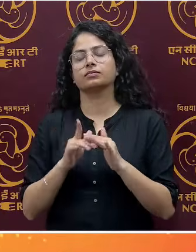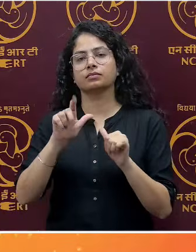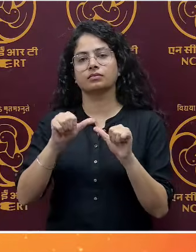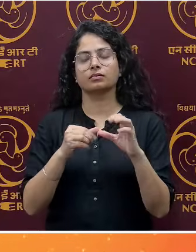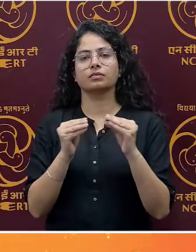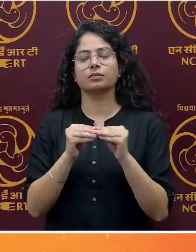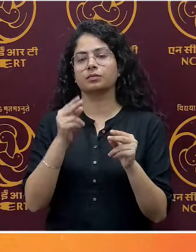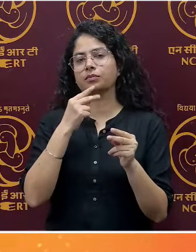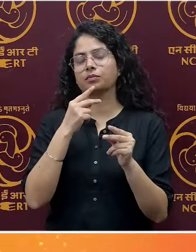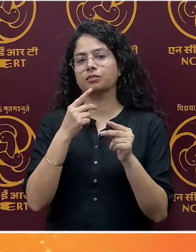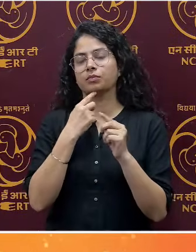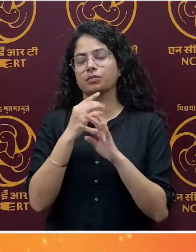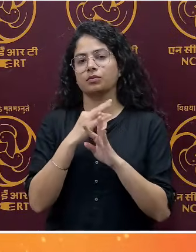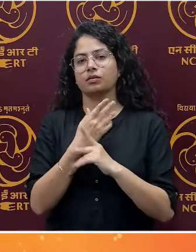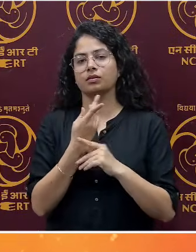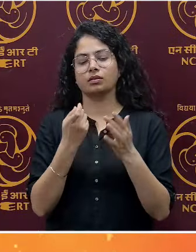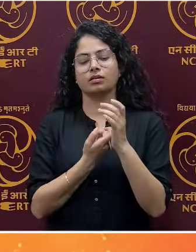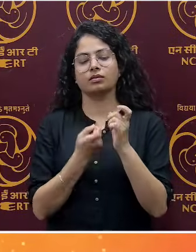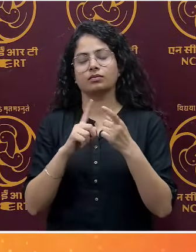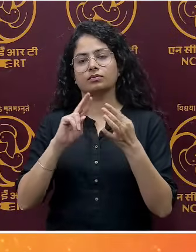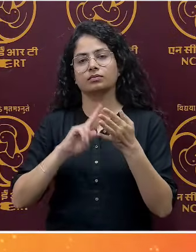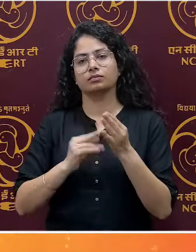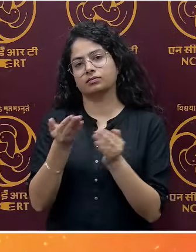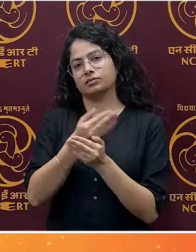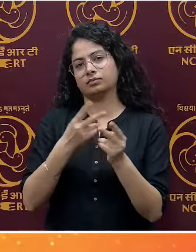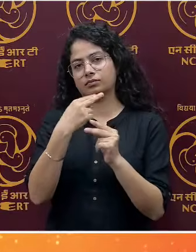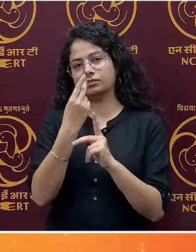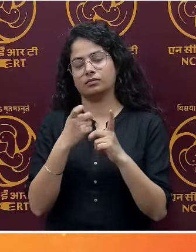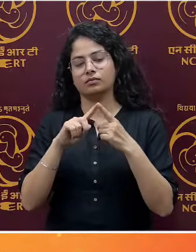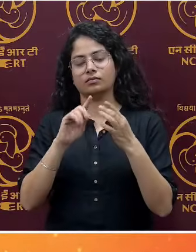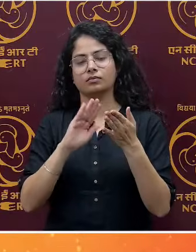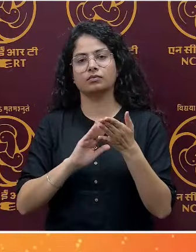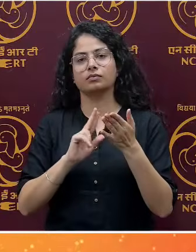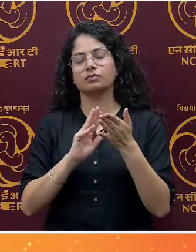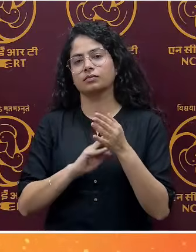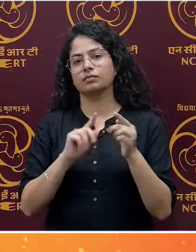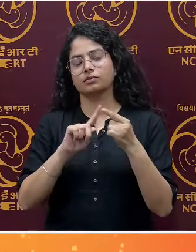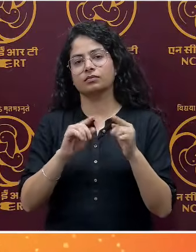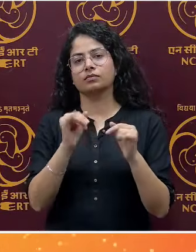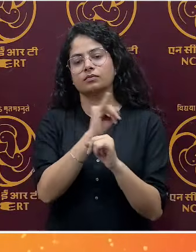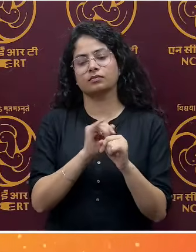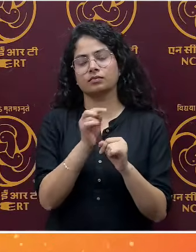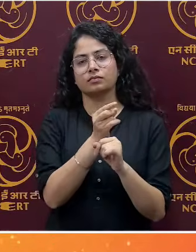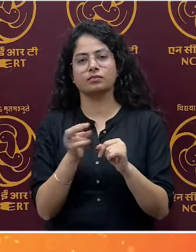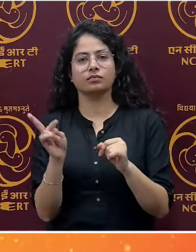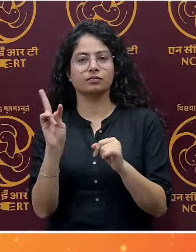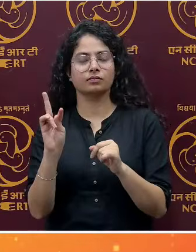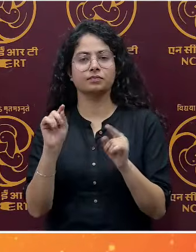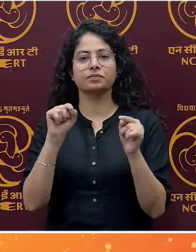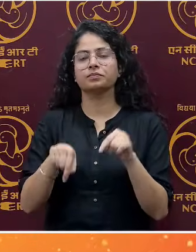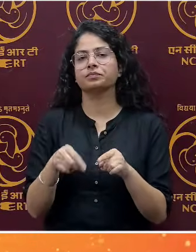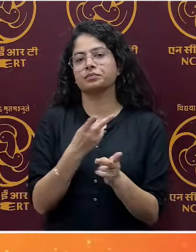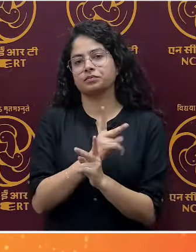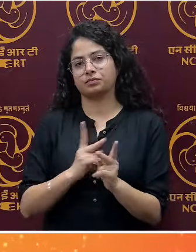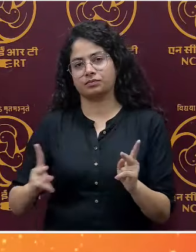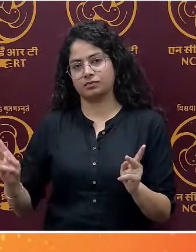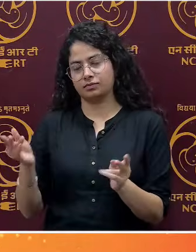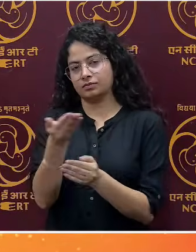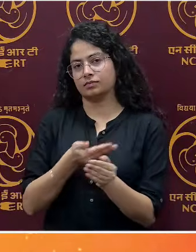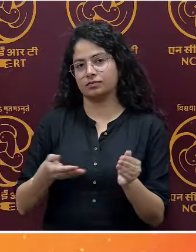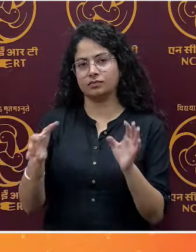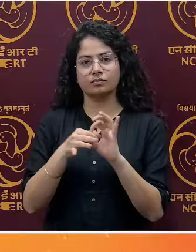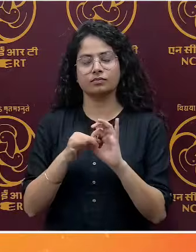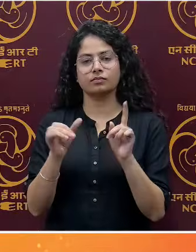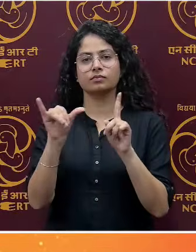Renu Bhatt with you all and you are watching us live on PM eVidya channels from channel number 6 to 12. Apart from all these channels, you are with us on